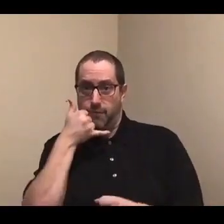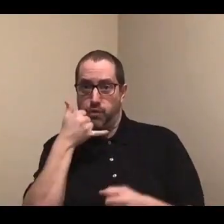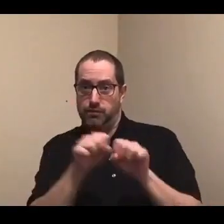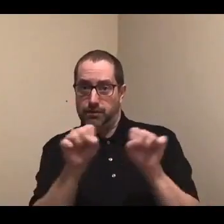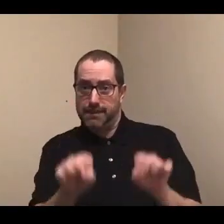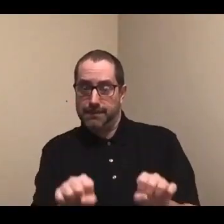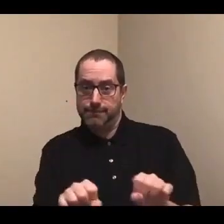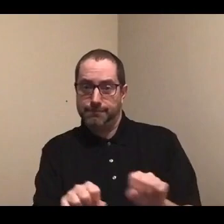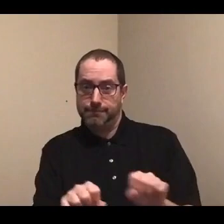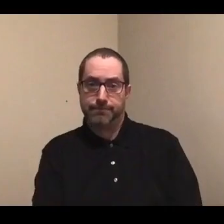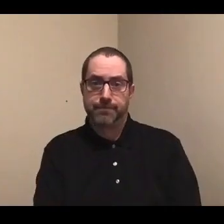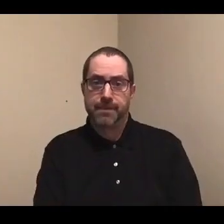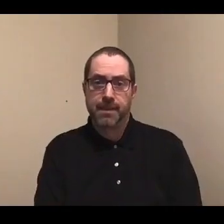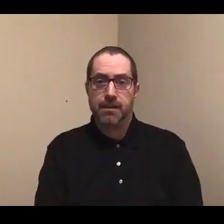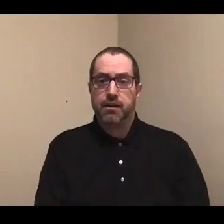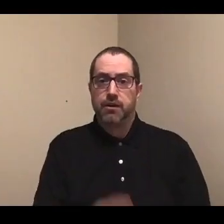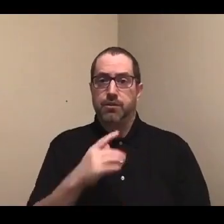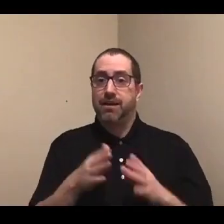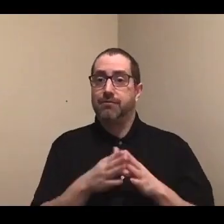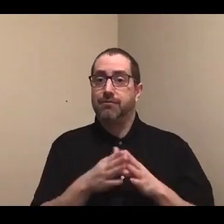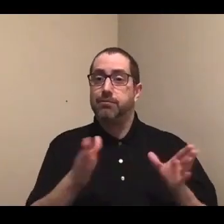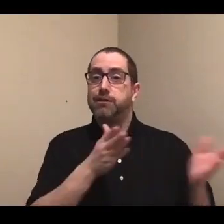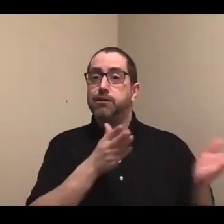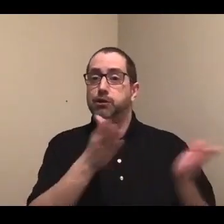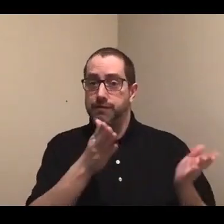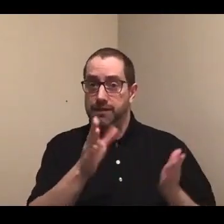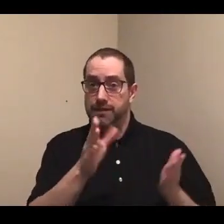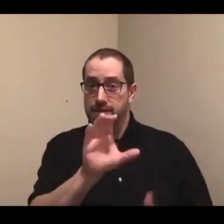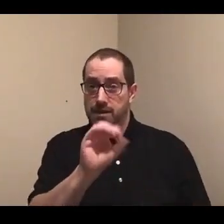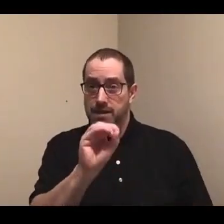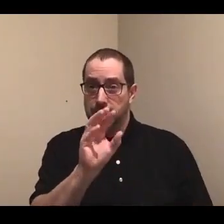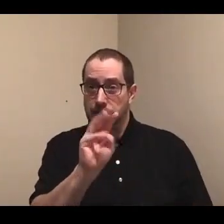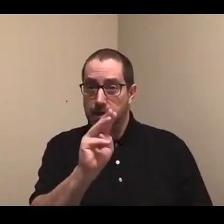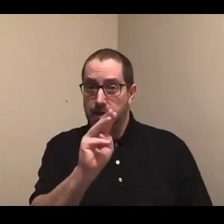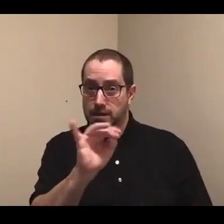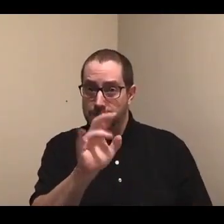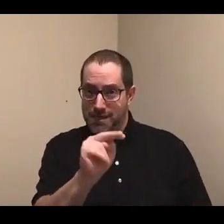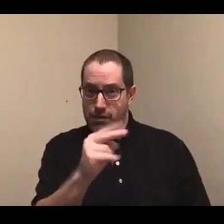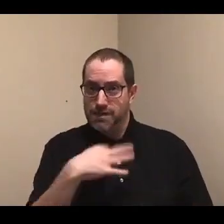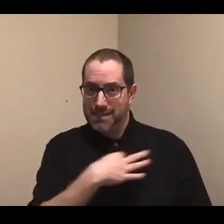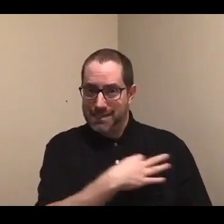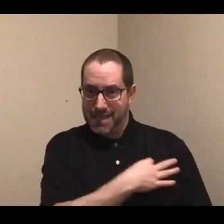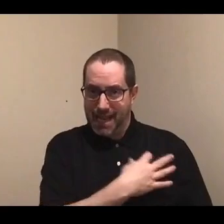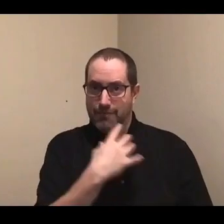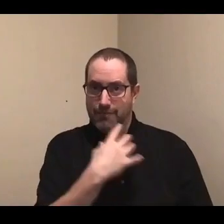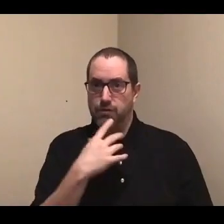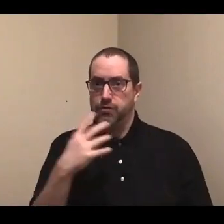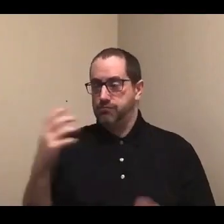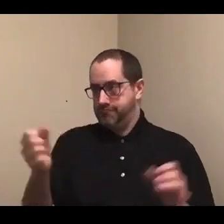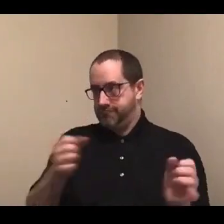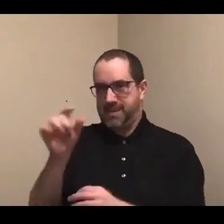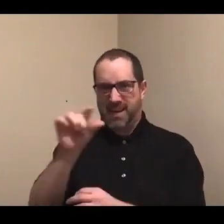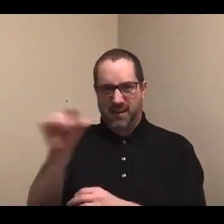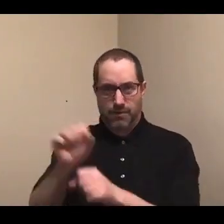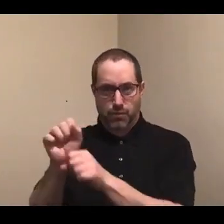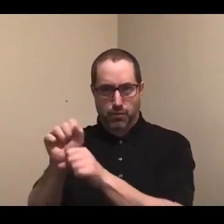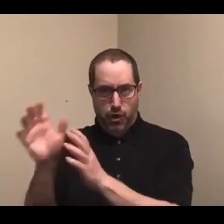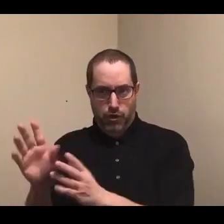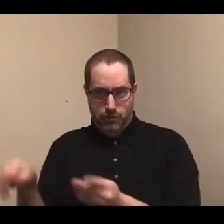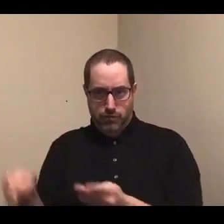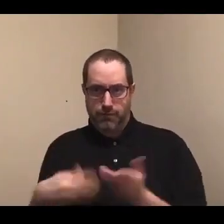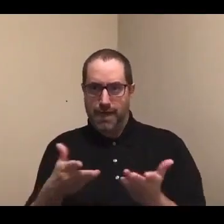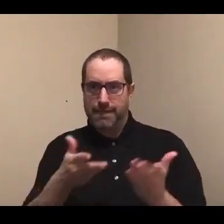engaged Public Service Commission staff, leveraging government workers to provide that service. And we've supplemented that